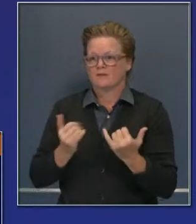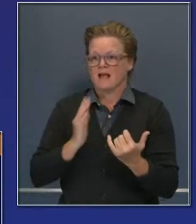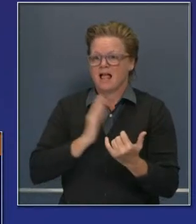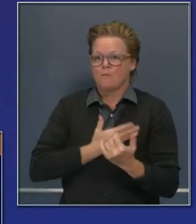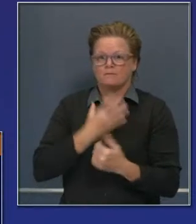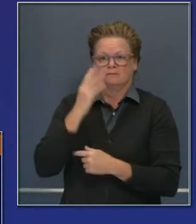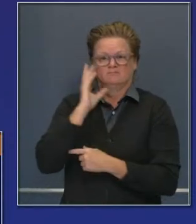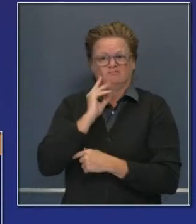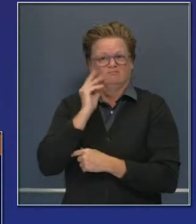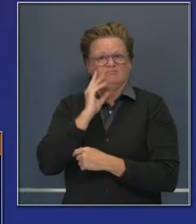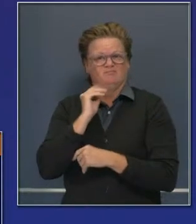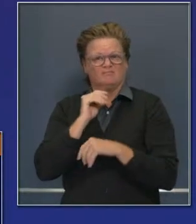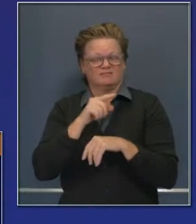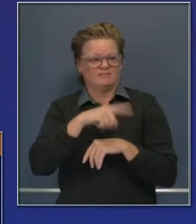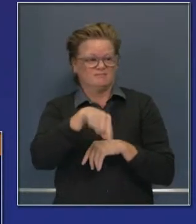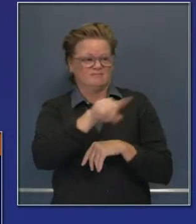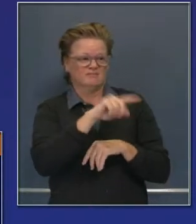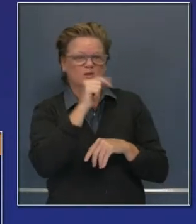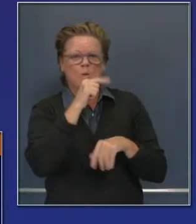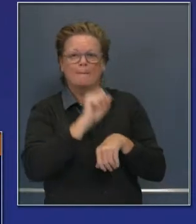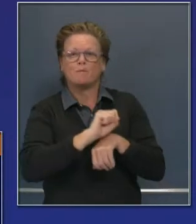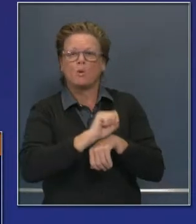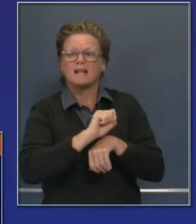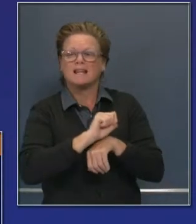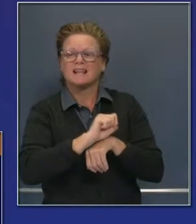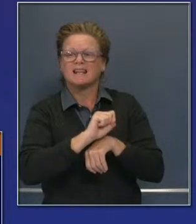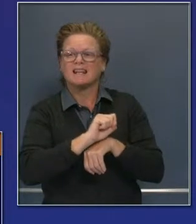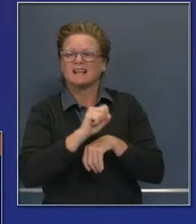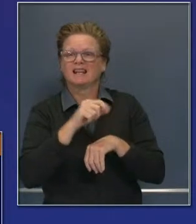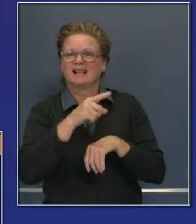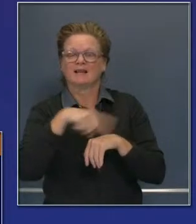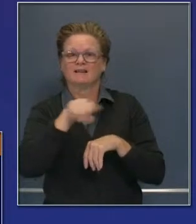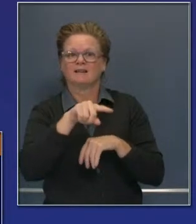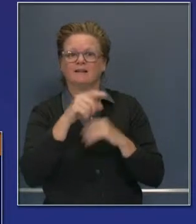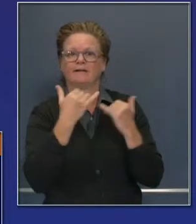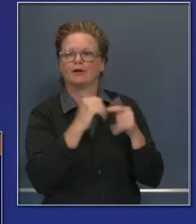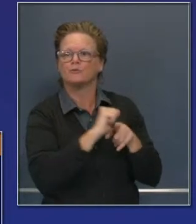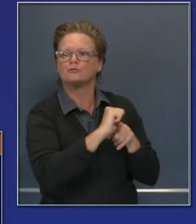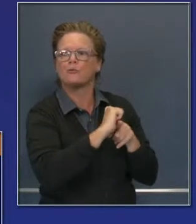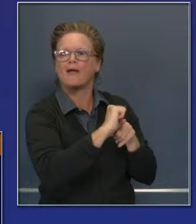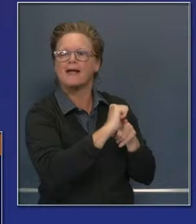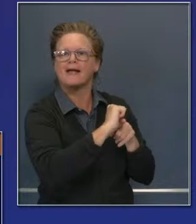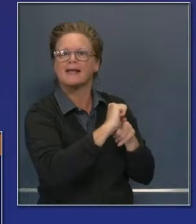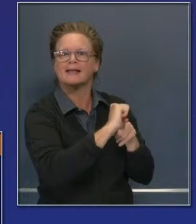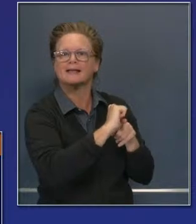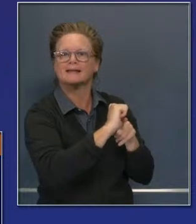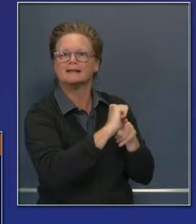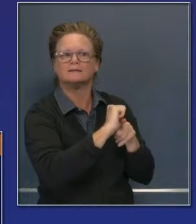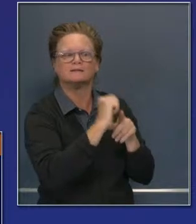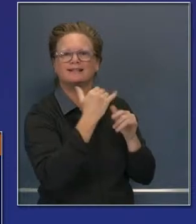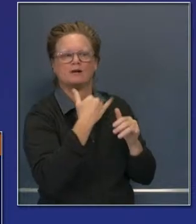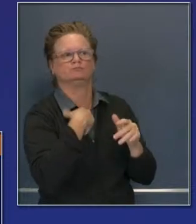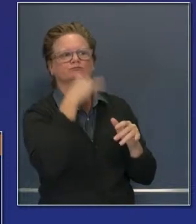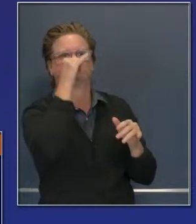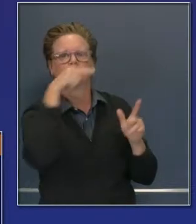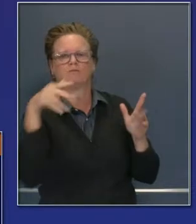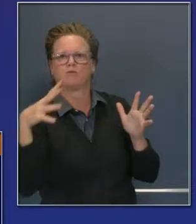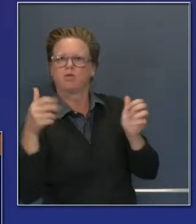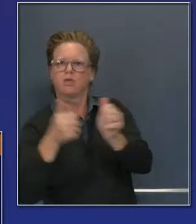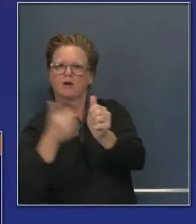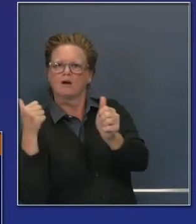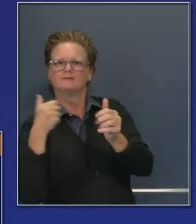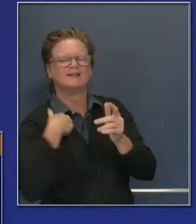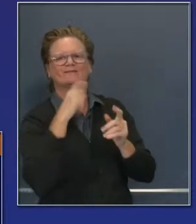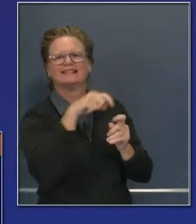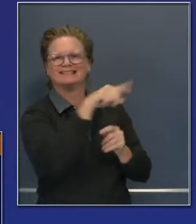more senior staff members with their unique insight and expertise to go after the most complex and the oldest cases that are the